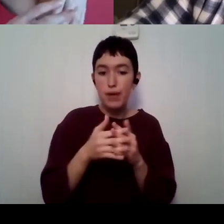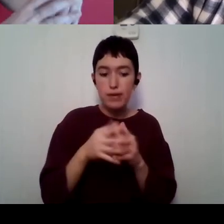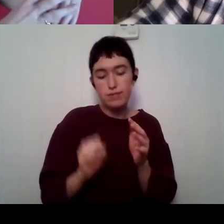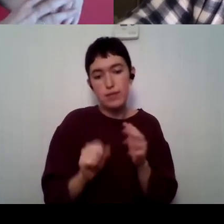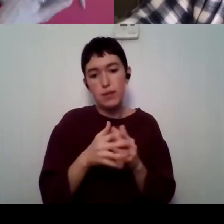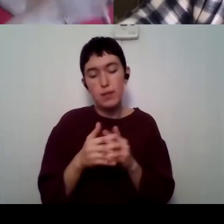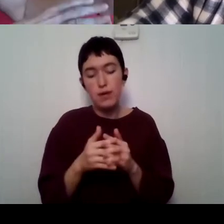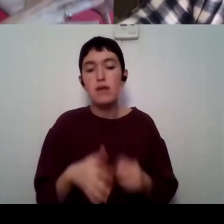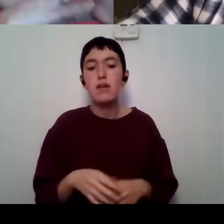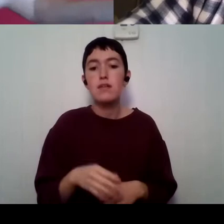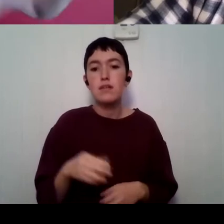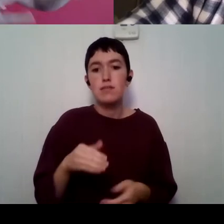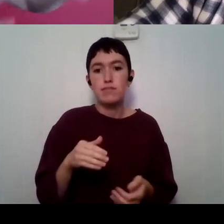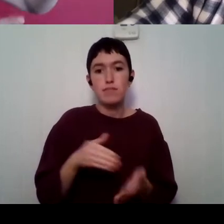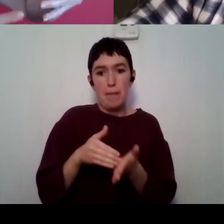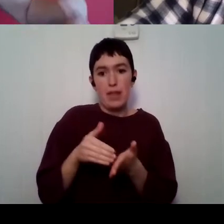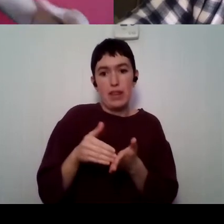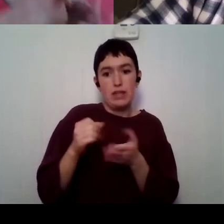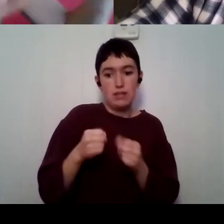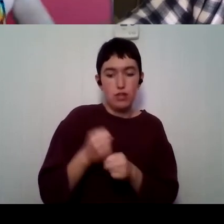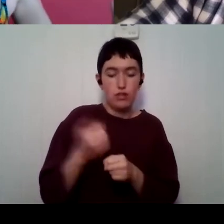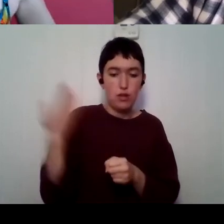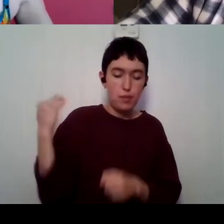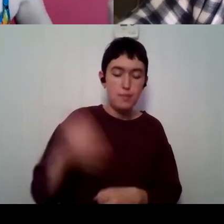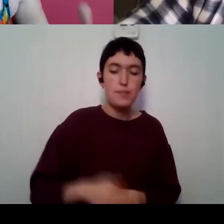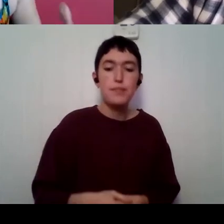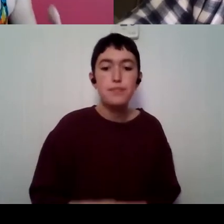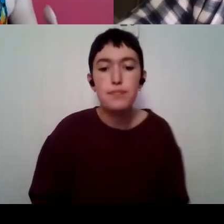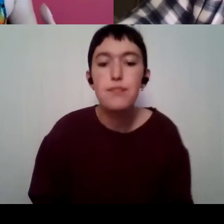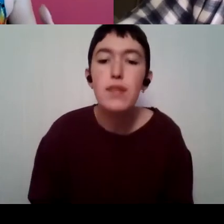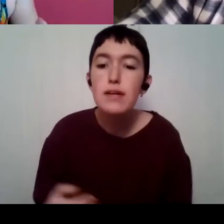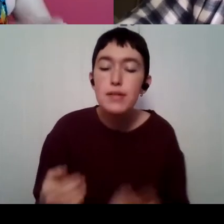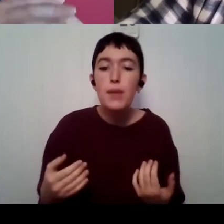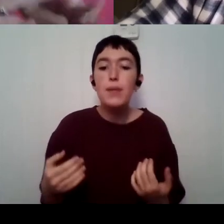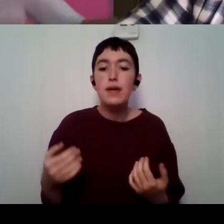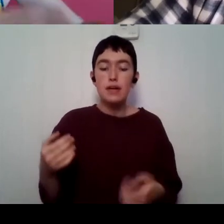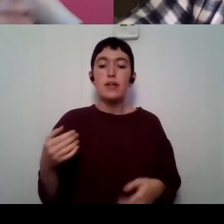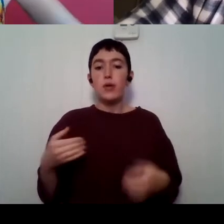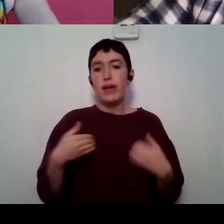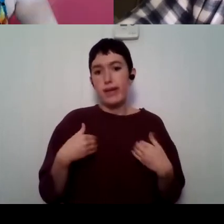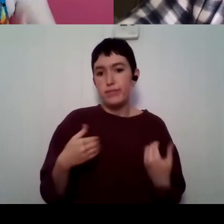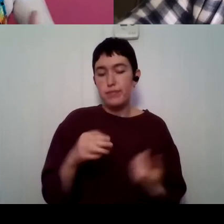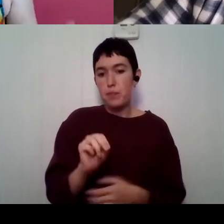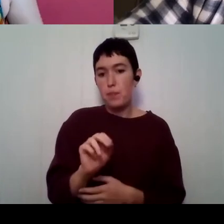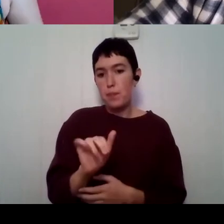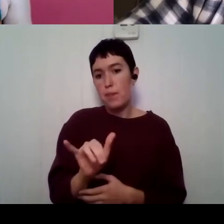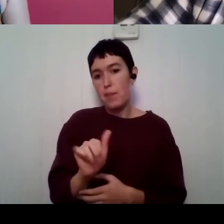years ago. And then as we, you know, go through time, we've got Miocene apes, which, you know, gave rise to the upright walking hominins. So it's